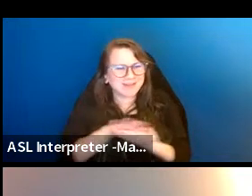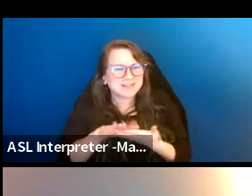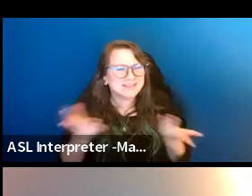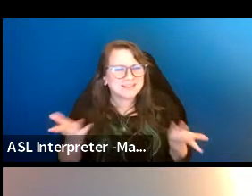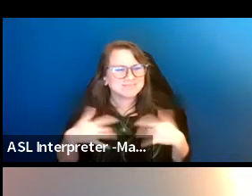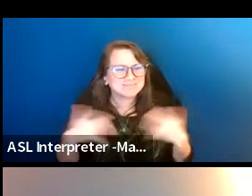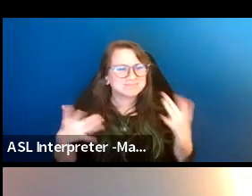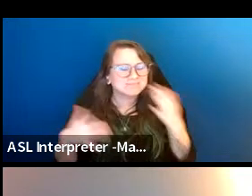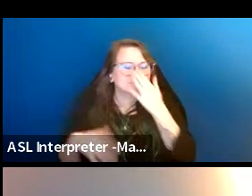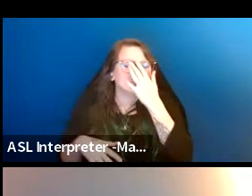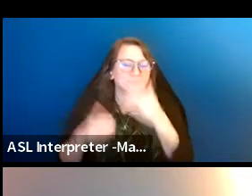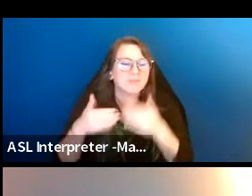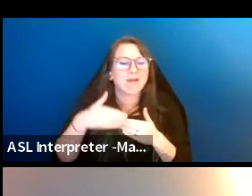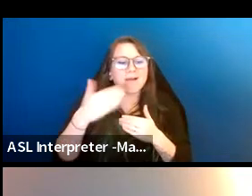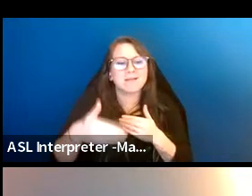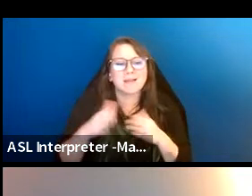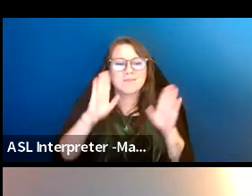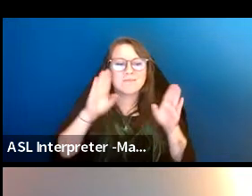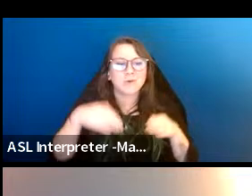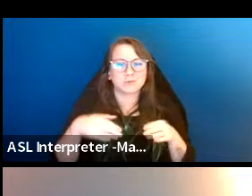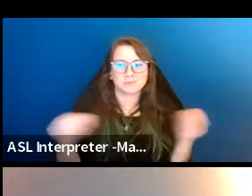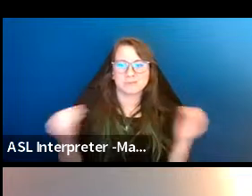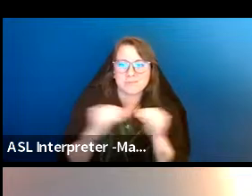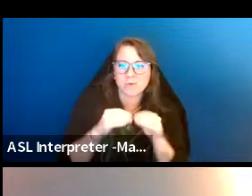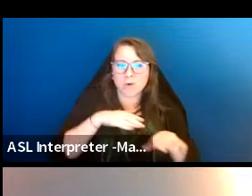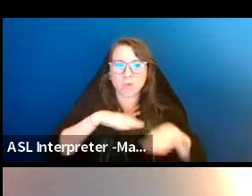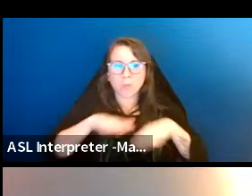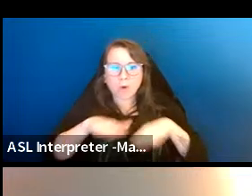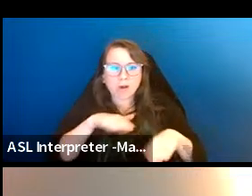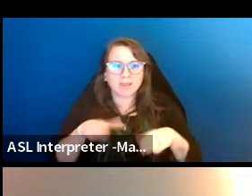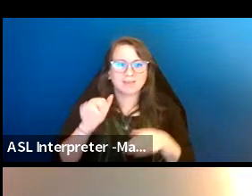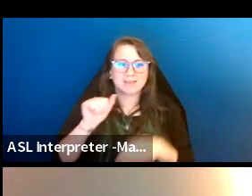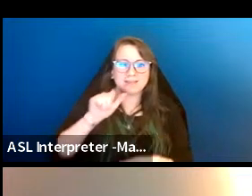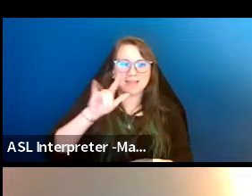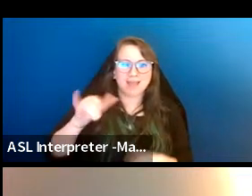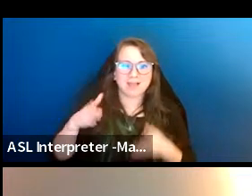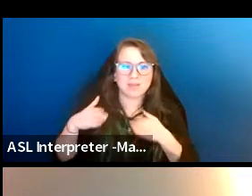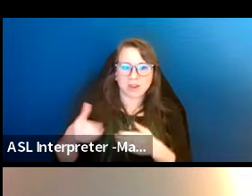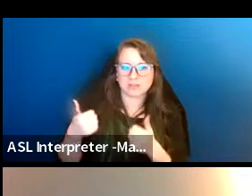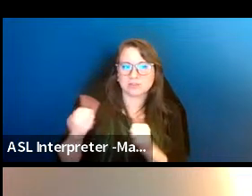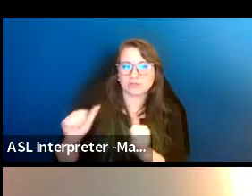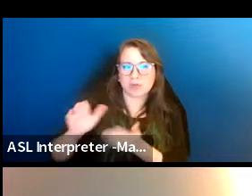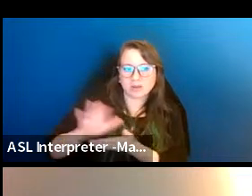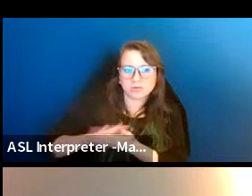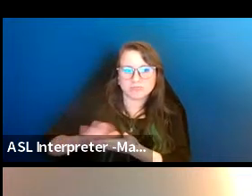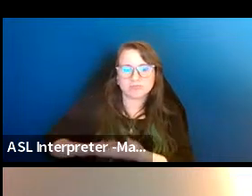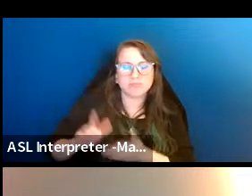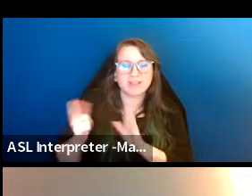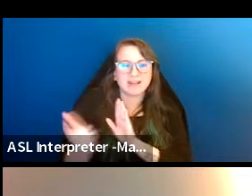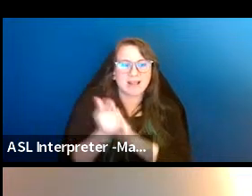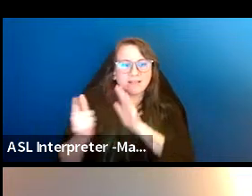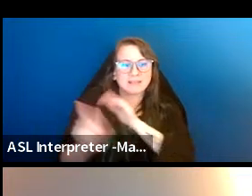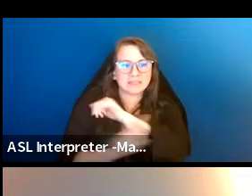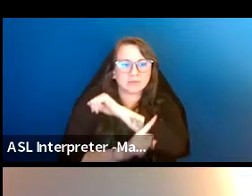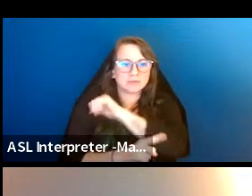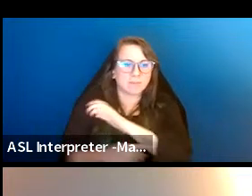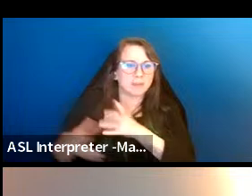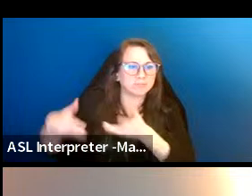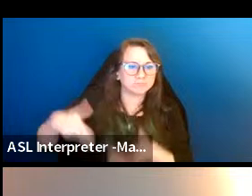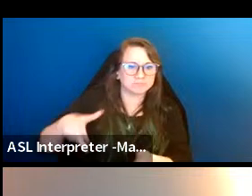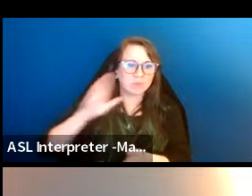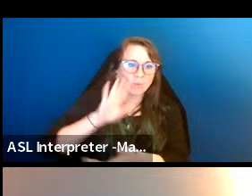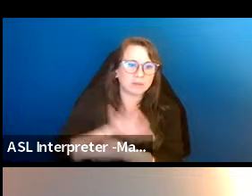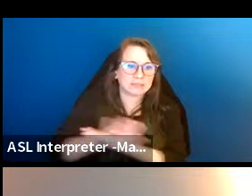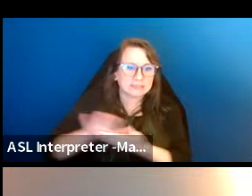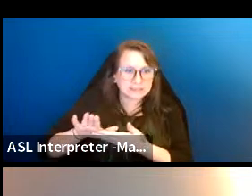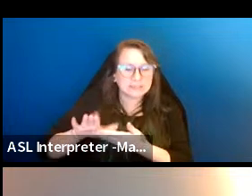our next focus is going to be really walking these alleyways and trying to get this illegal dumping of large items cleaned up and removed from